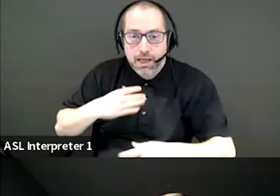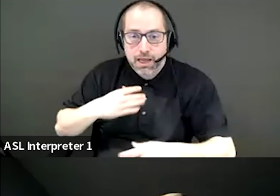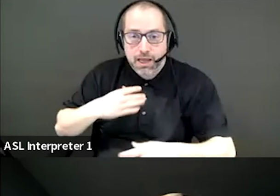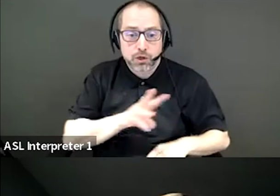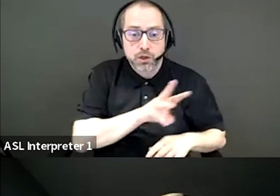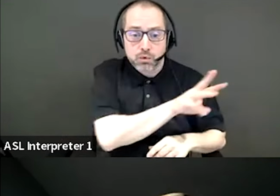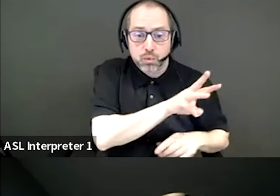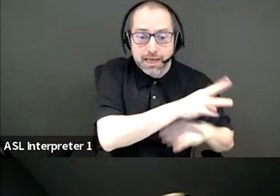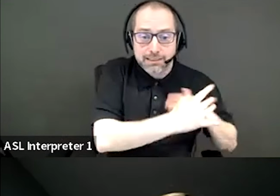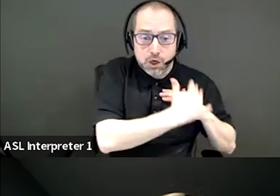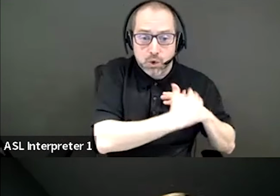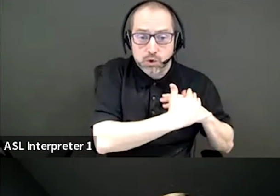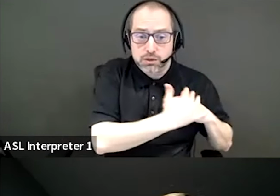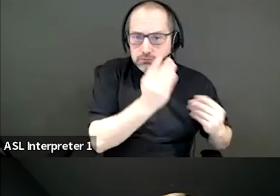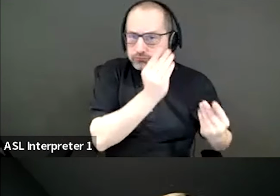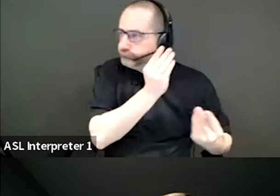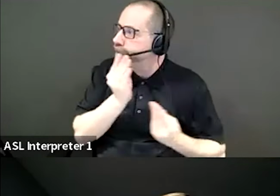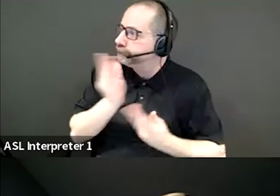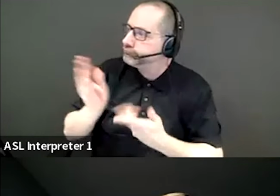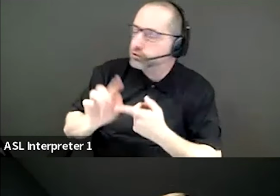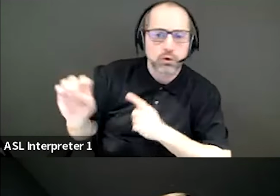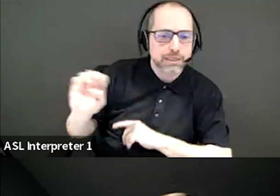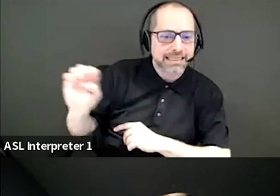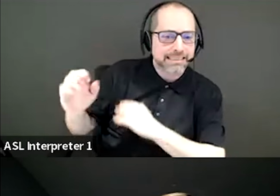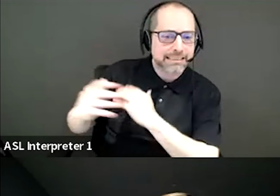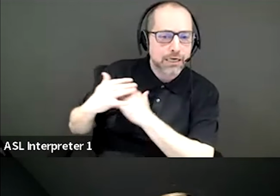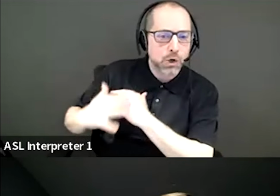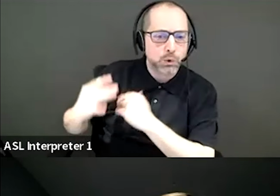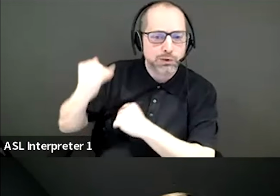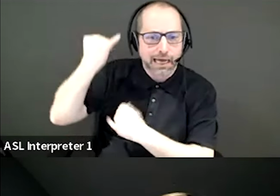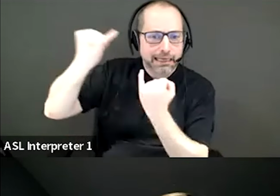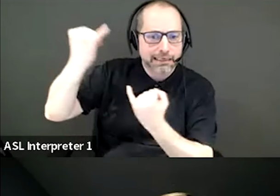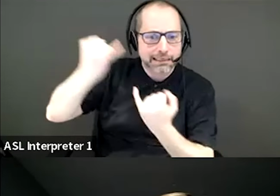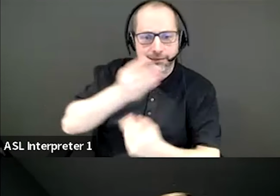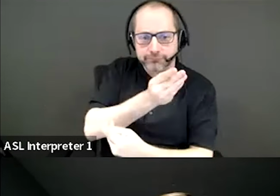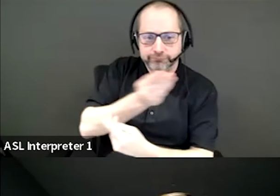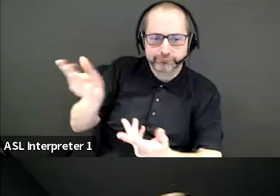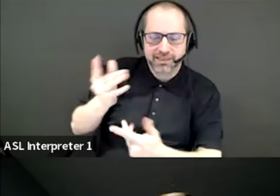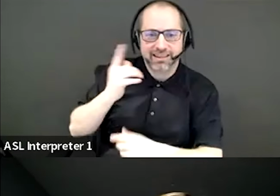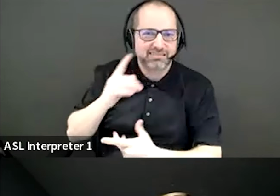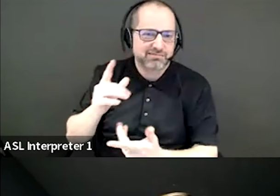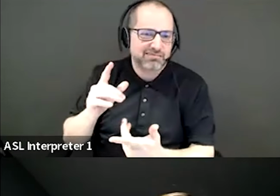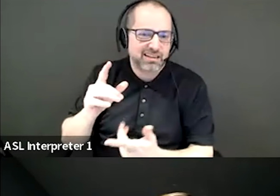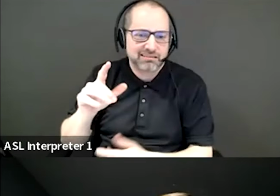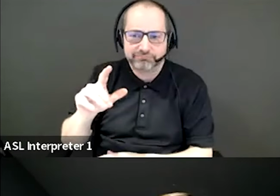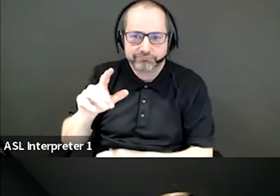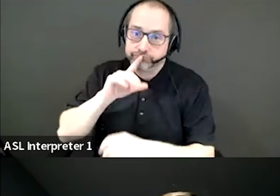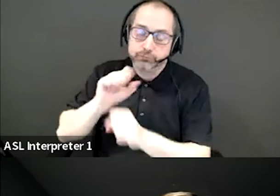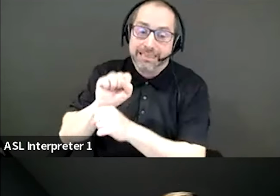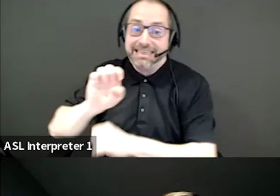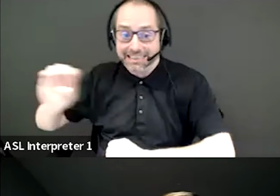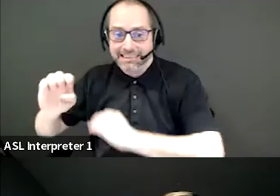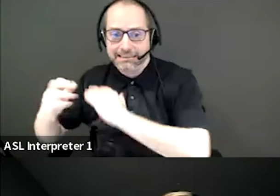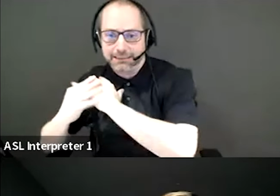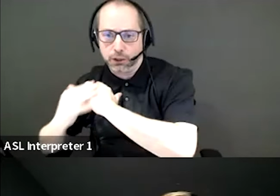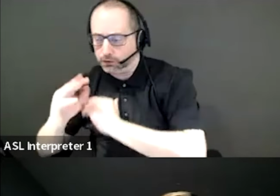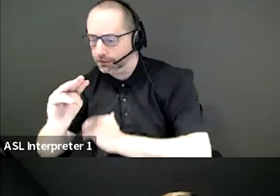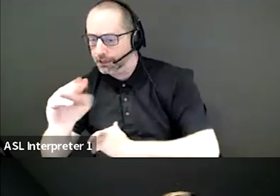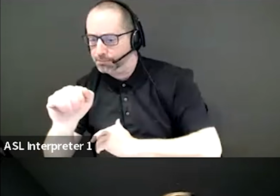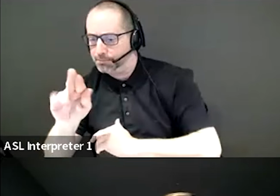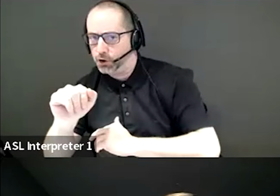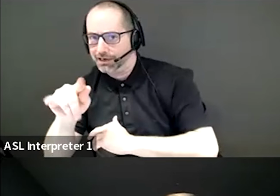that folks in the East Coast were, and I'm thinking literal East Coast, like Maritimes, we're implementing and